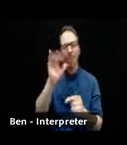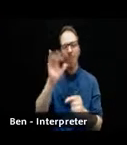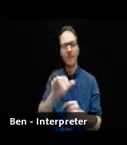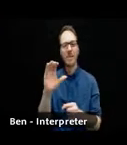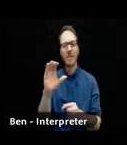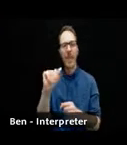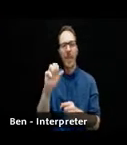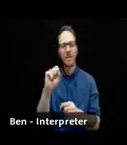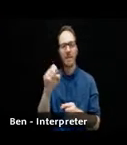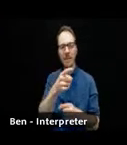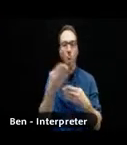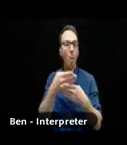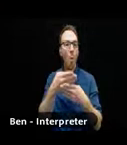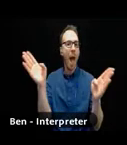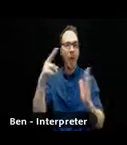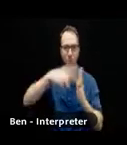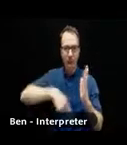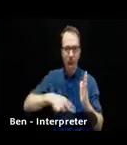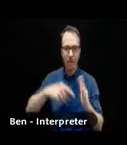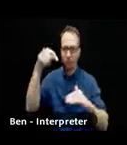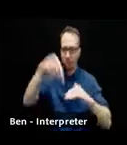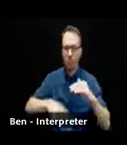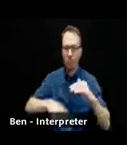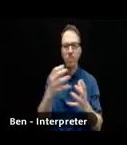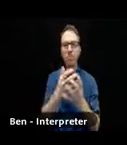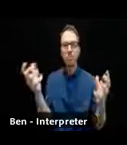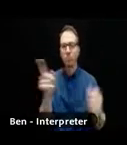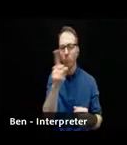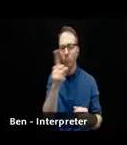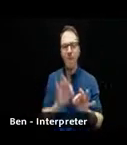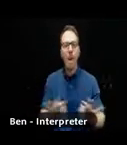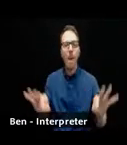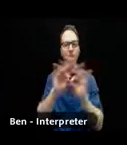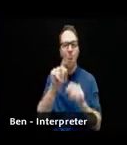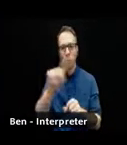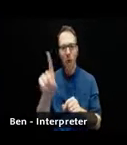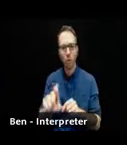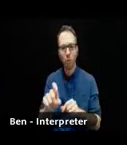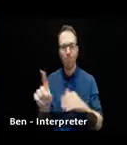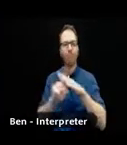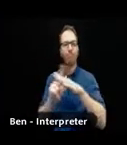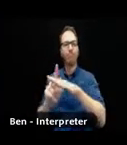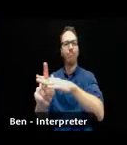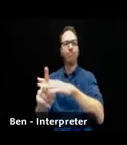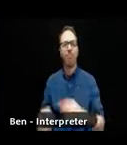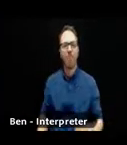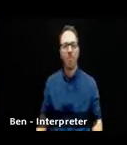sort of widely read and a lot of really important questions came up.